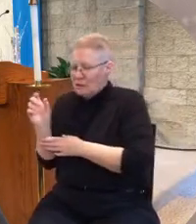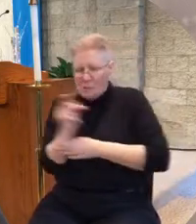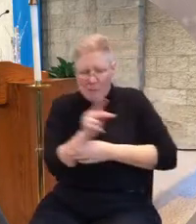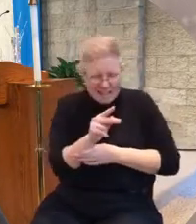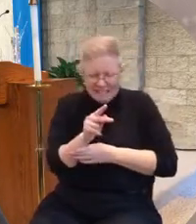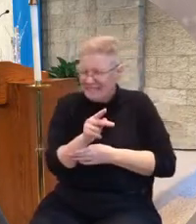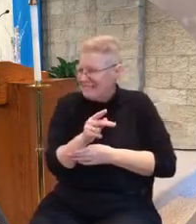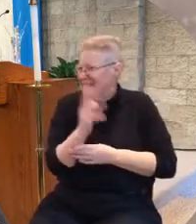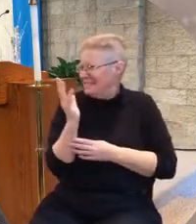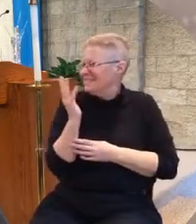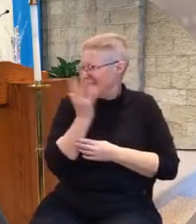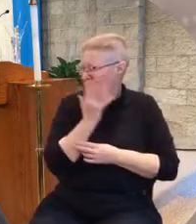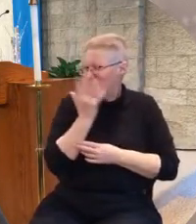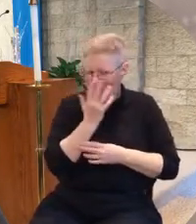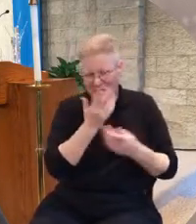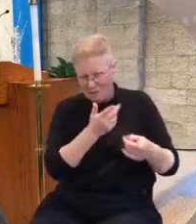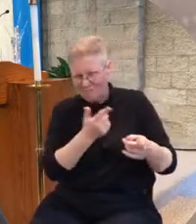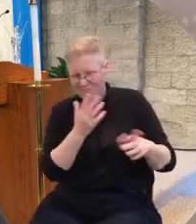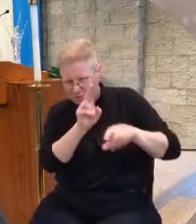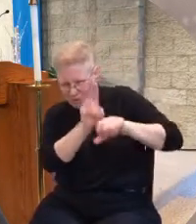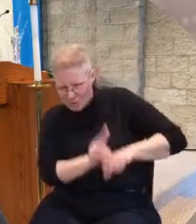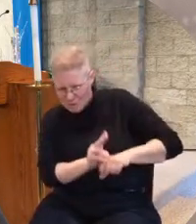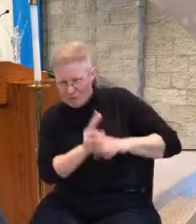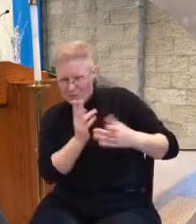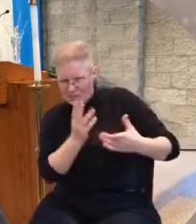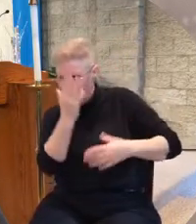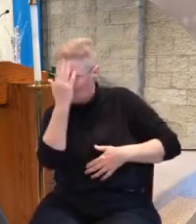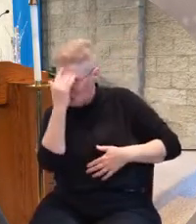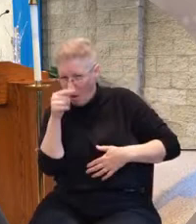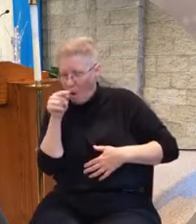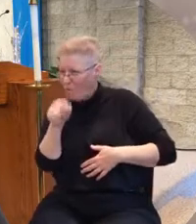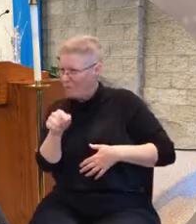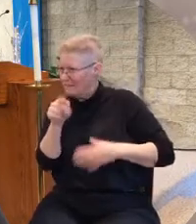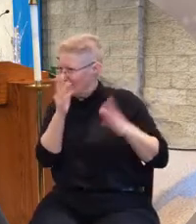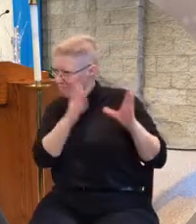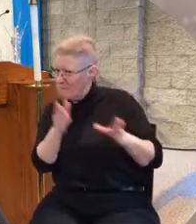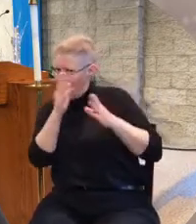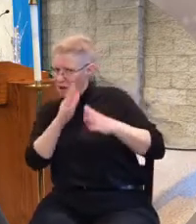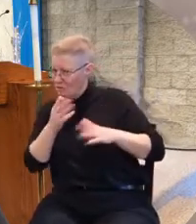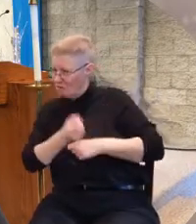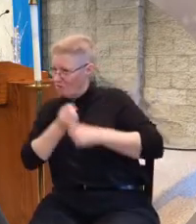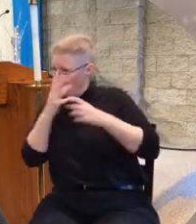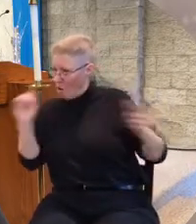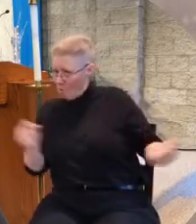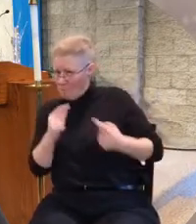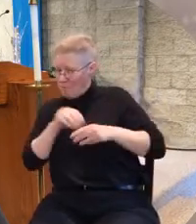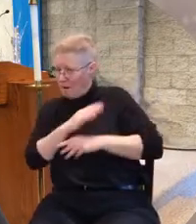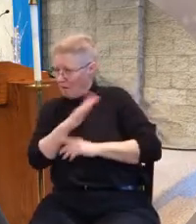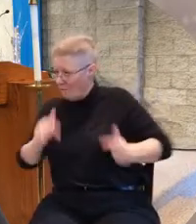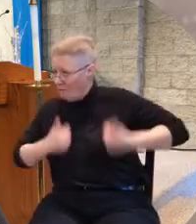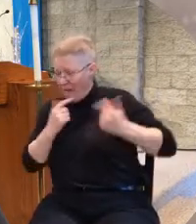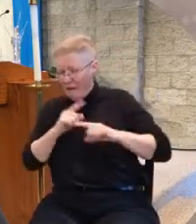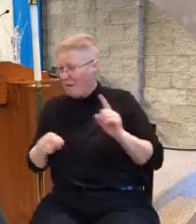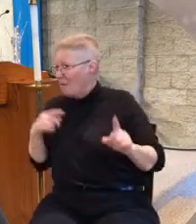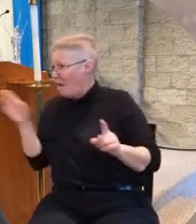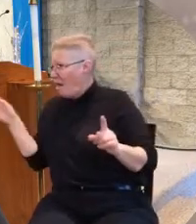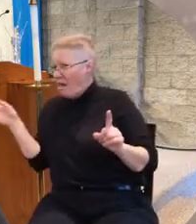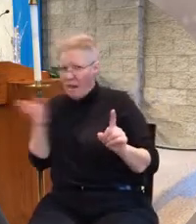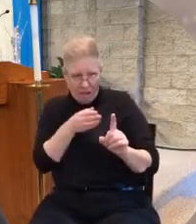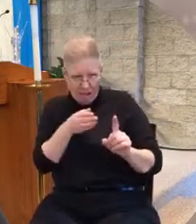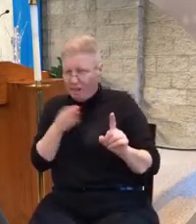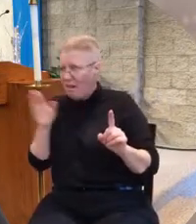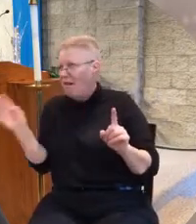though that familiar pattern is causing pain in your life. And you might think it's